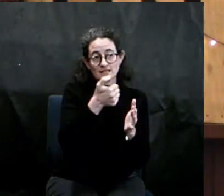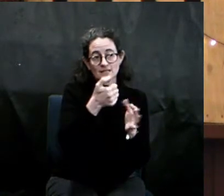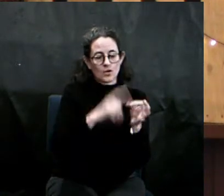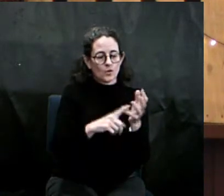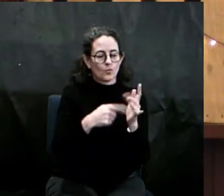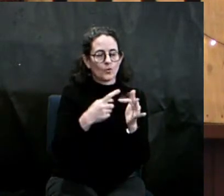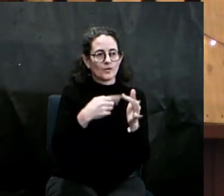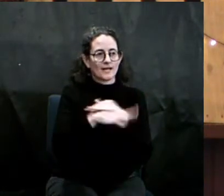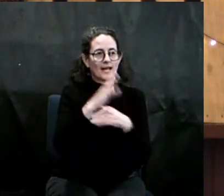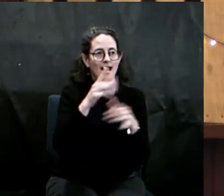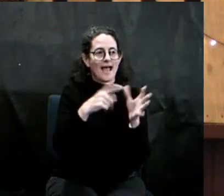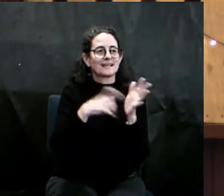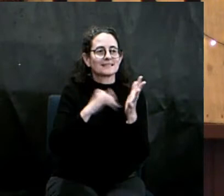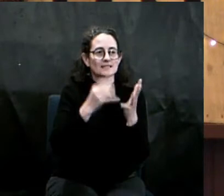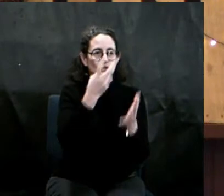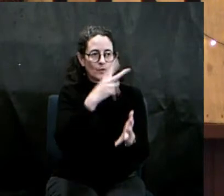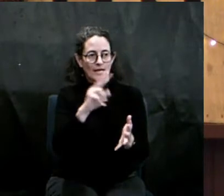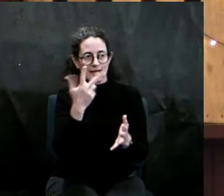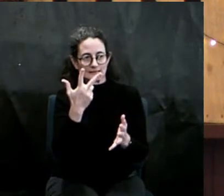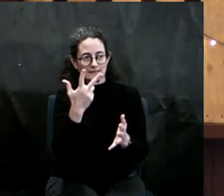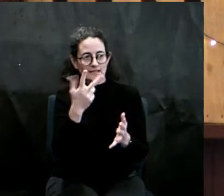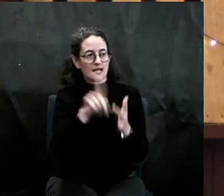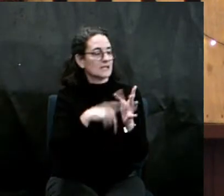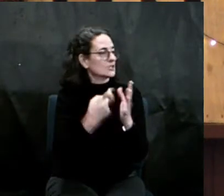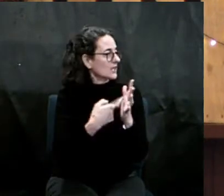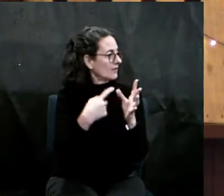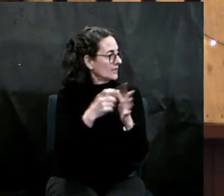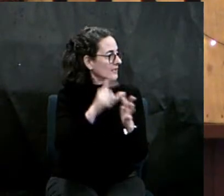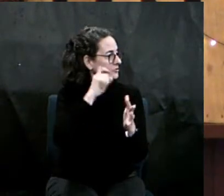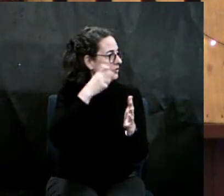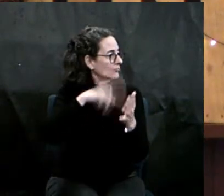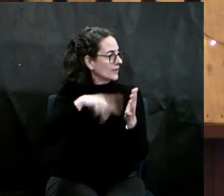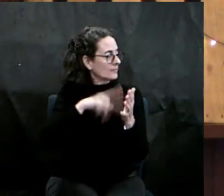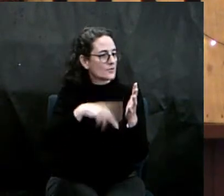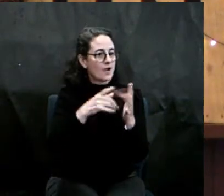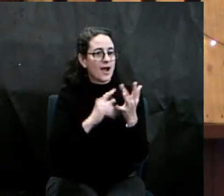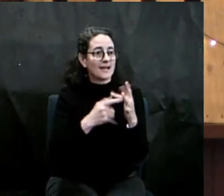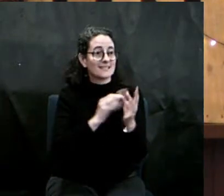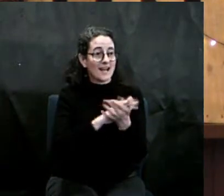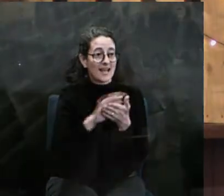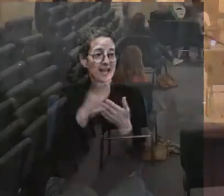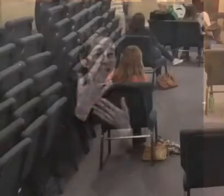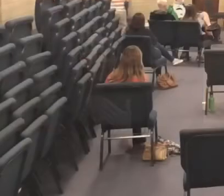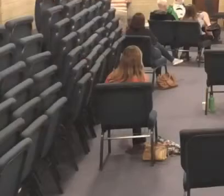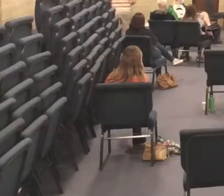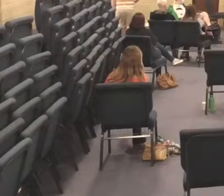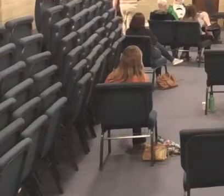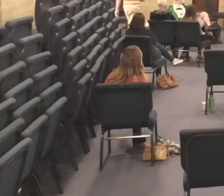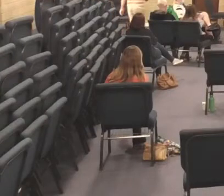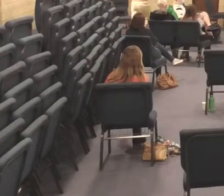Acts 28, as you'll see. And Jared's going to bring us that reading. It's after Isaiah's had this glorious vision of God.